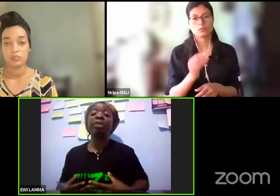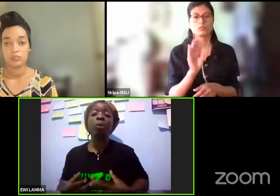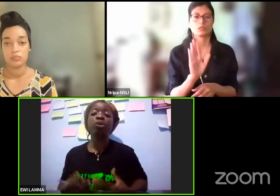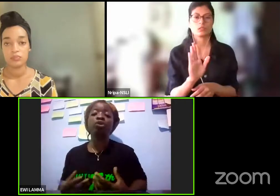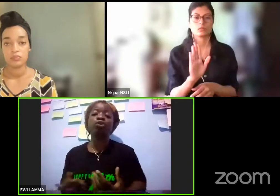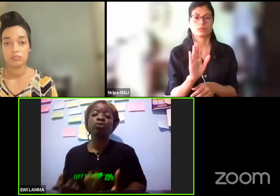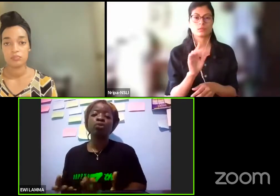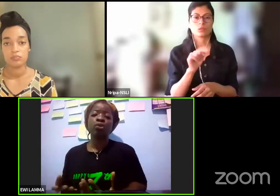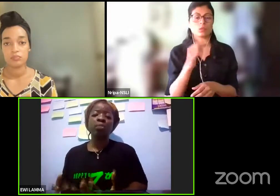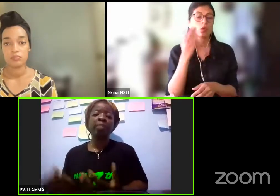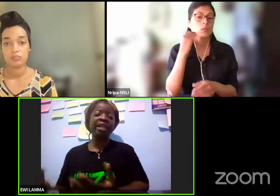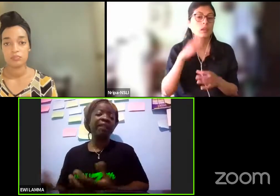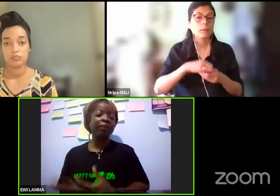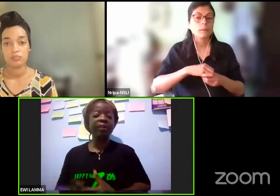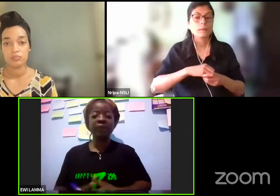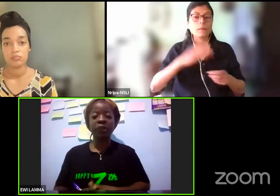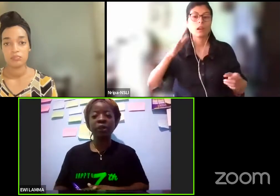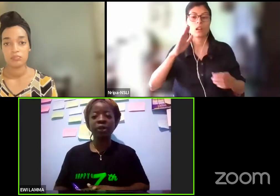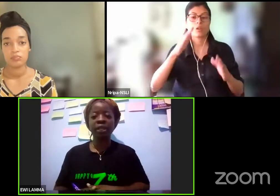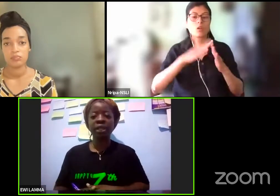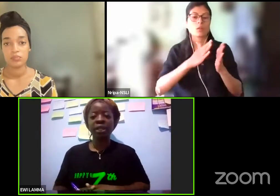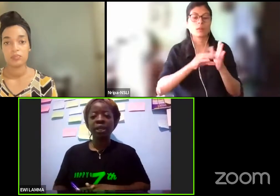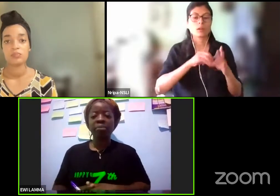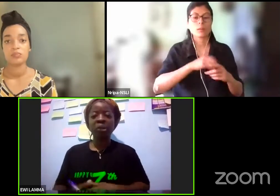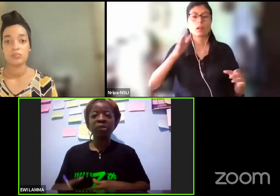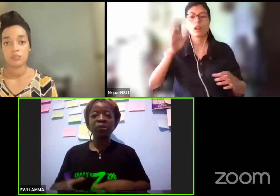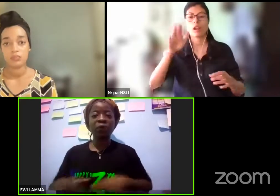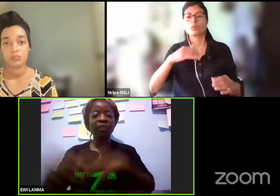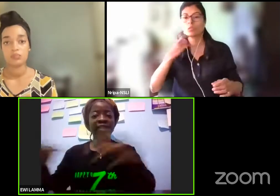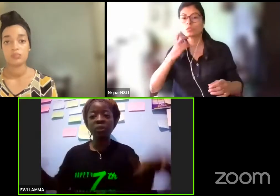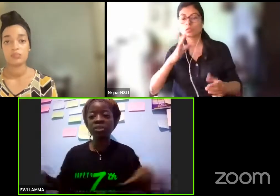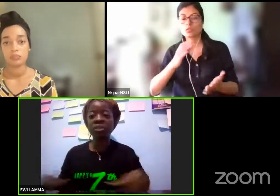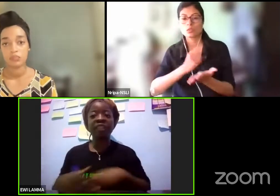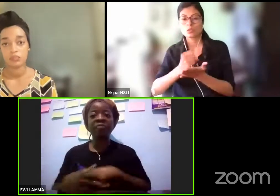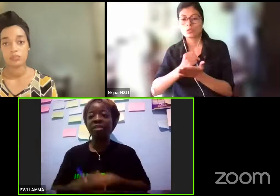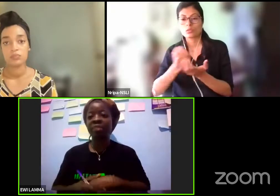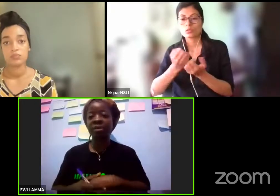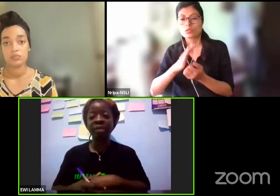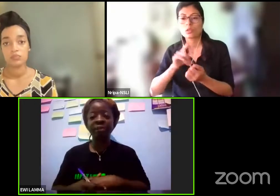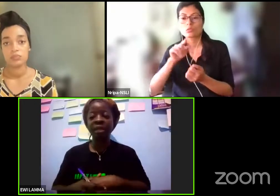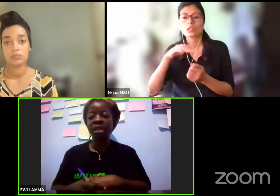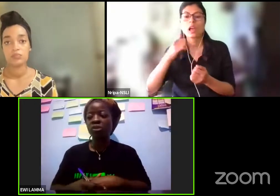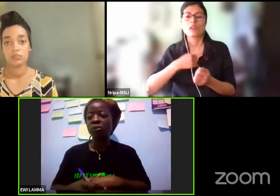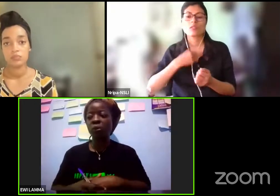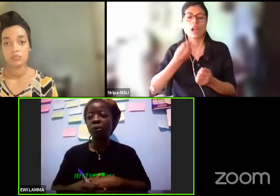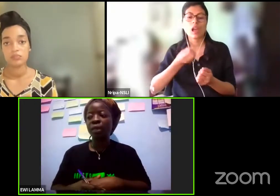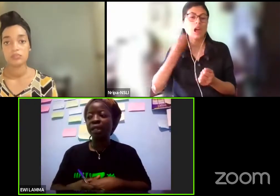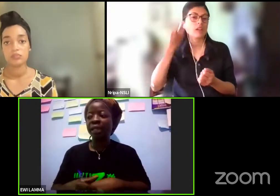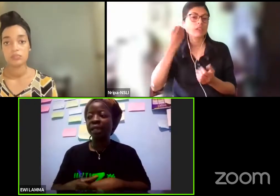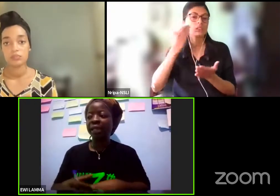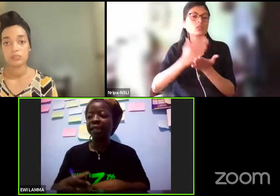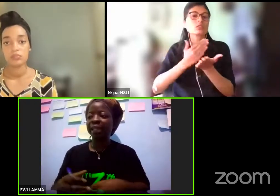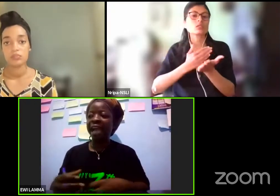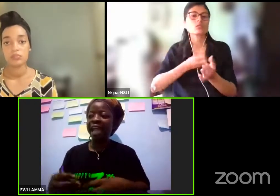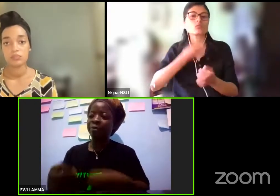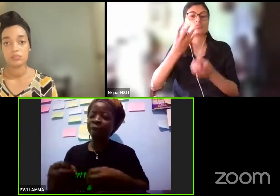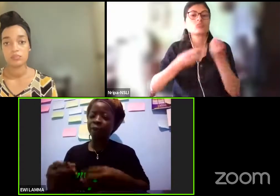how they want to make their voices heard because of the situation that have been around them. So